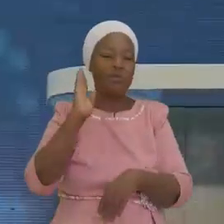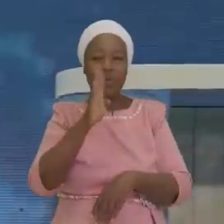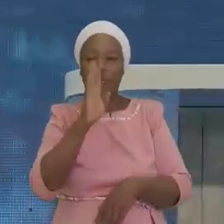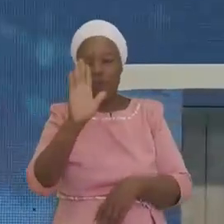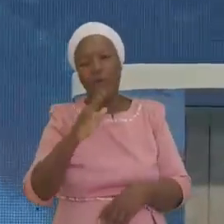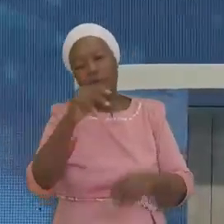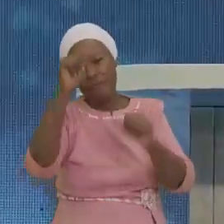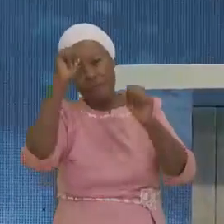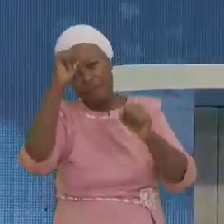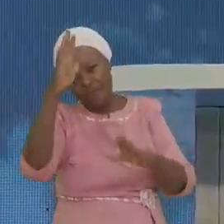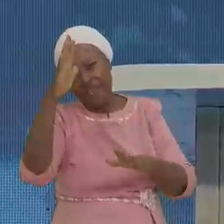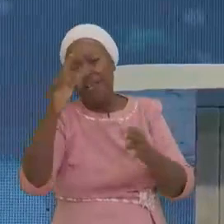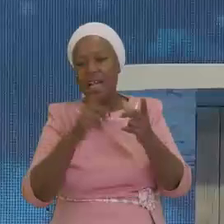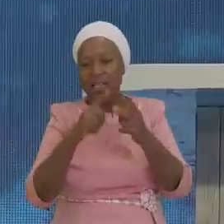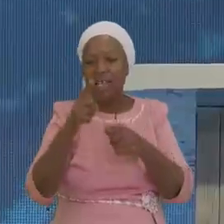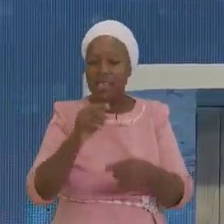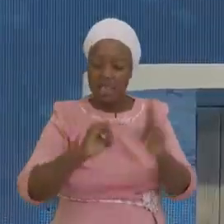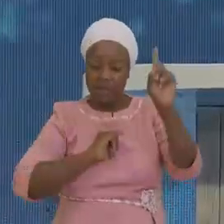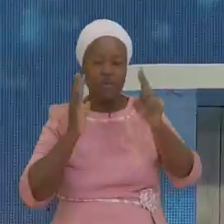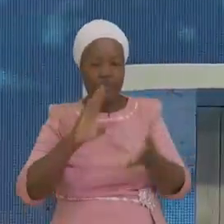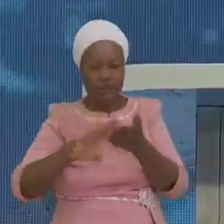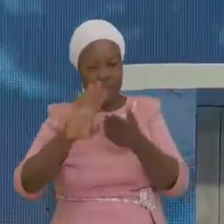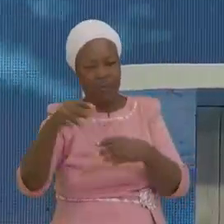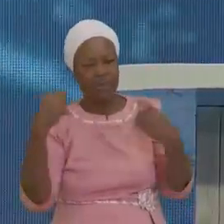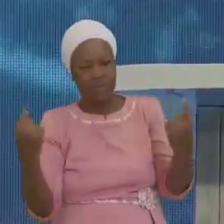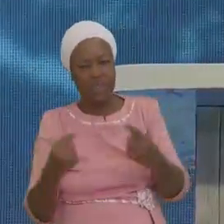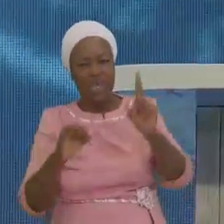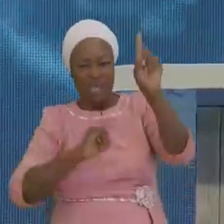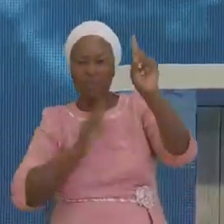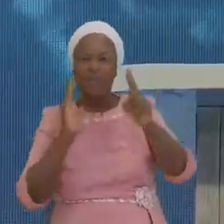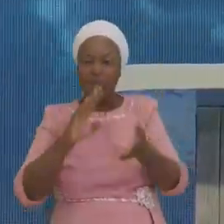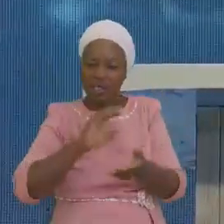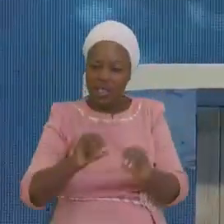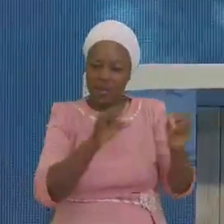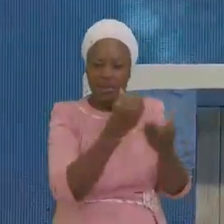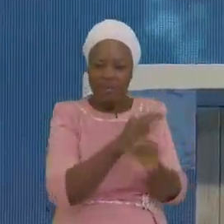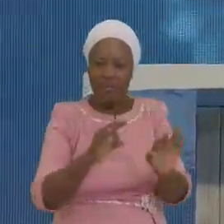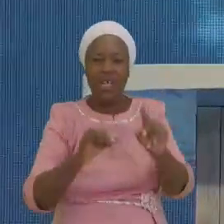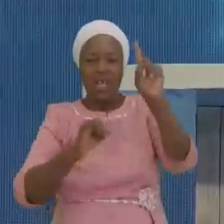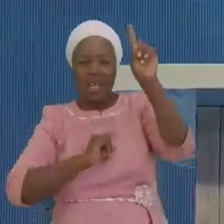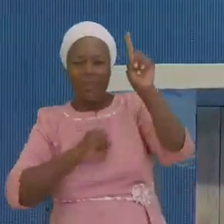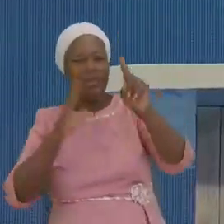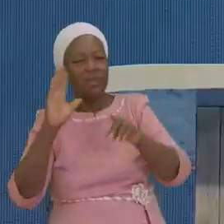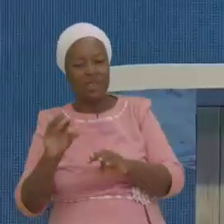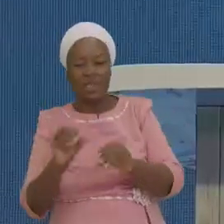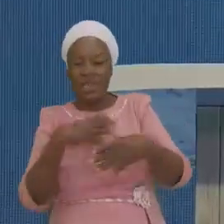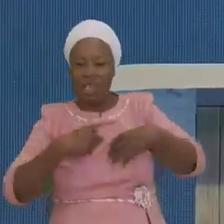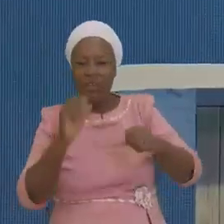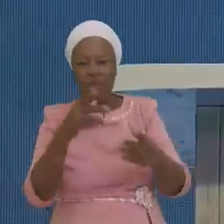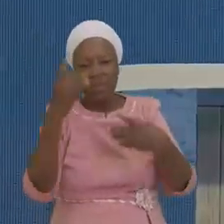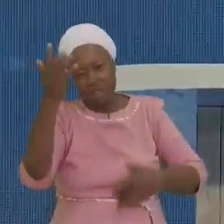I will forgive your sin. I will set you free. I will heal your